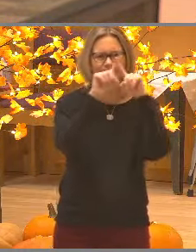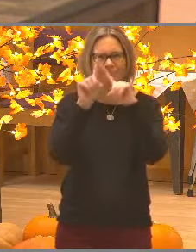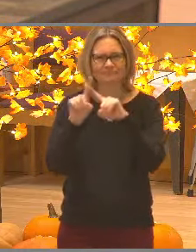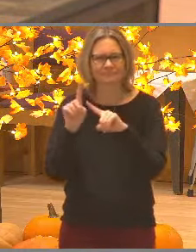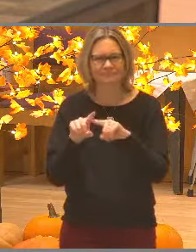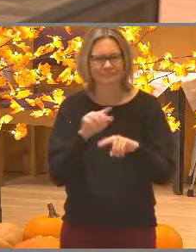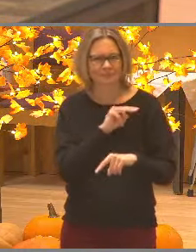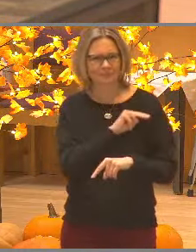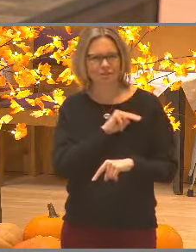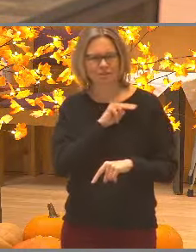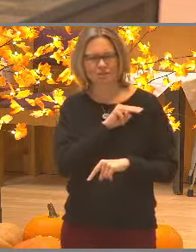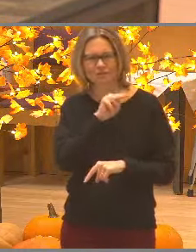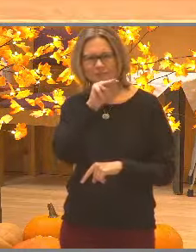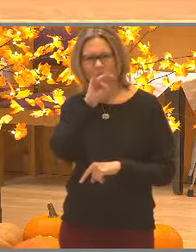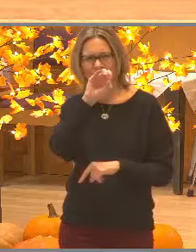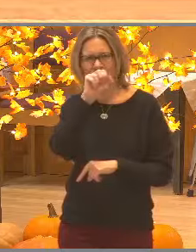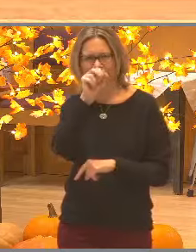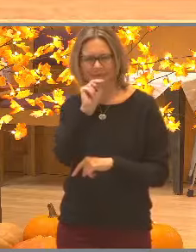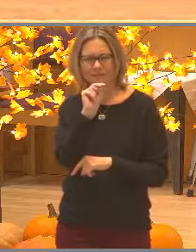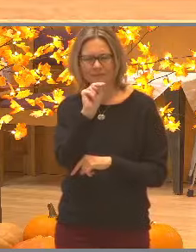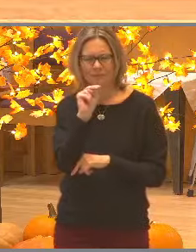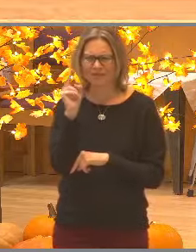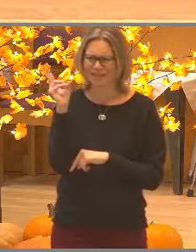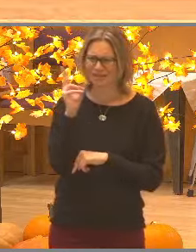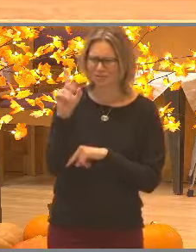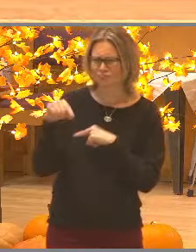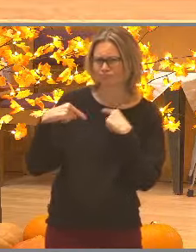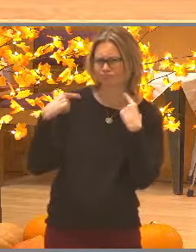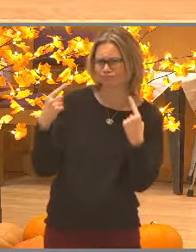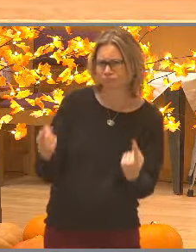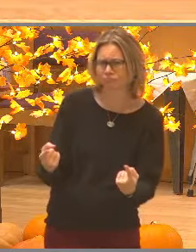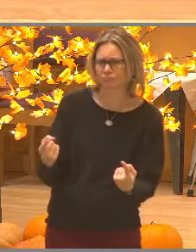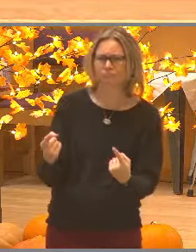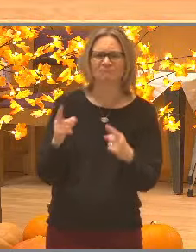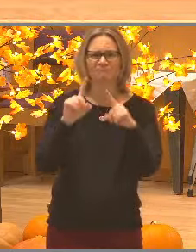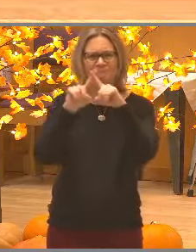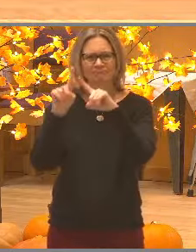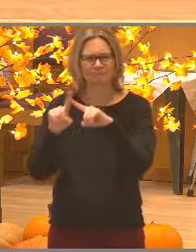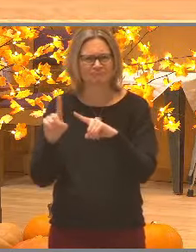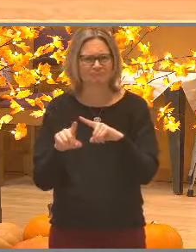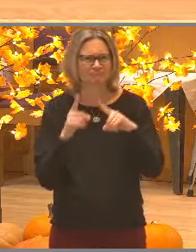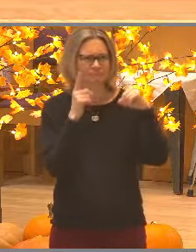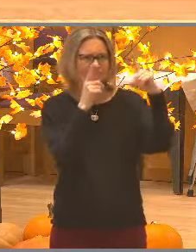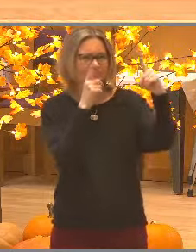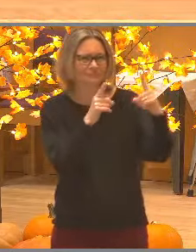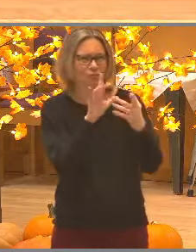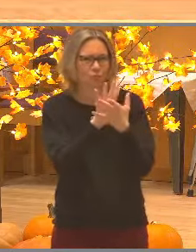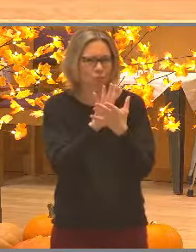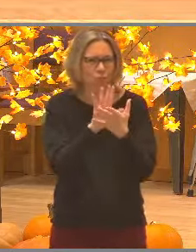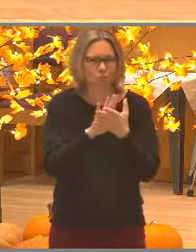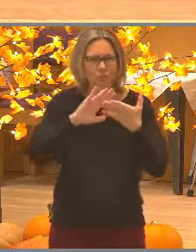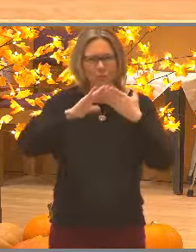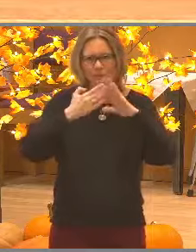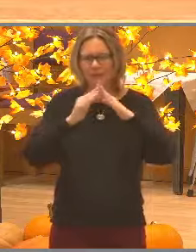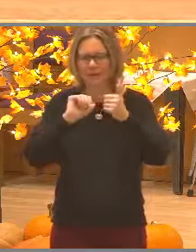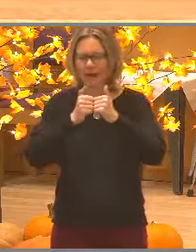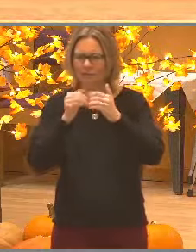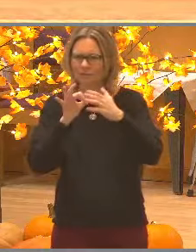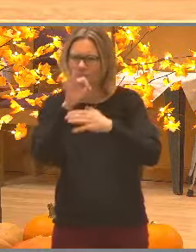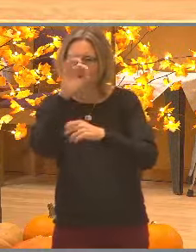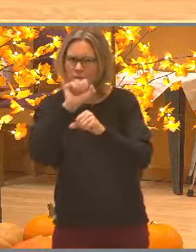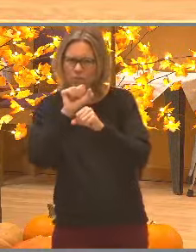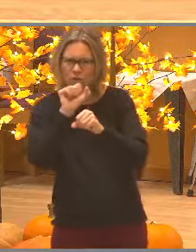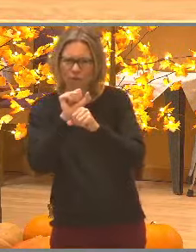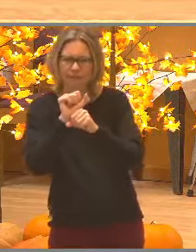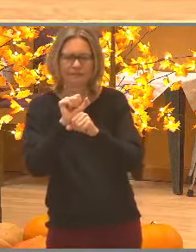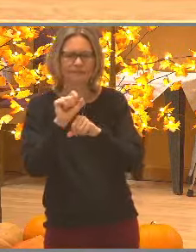The history of connections of the ministry of Trinity Lutheran Church and Schools in this community, and how the Spirit has been working through the